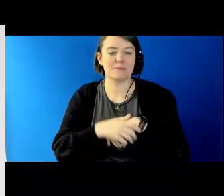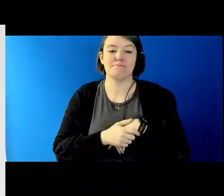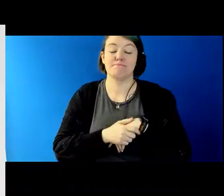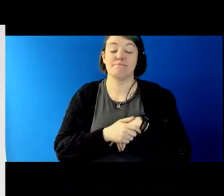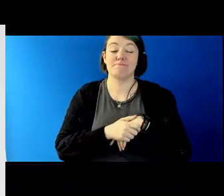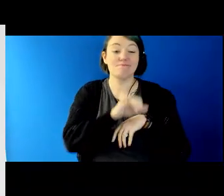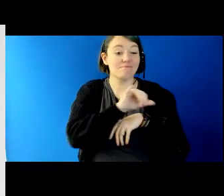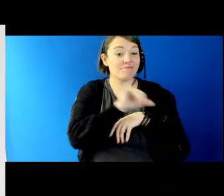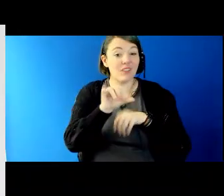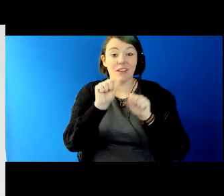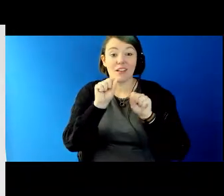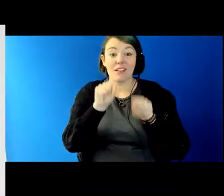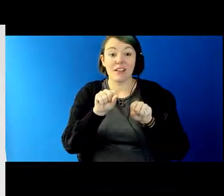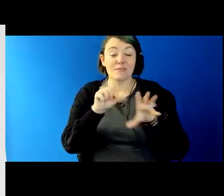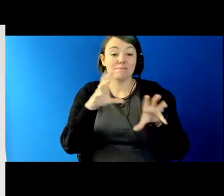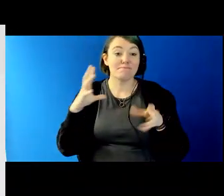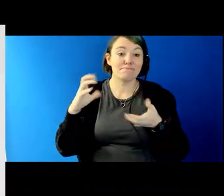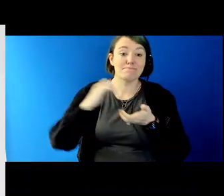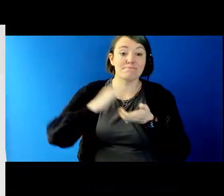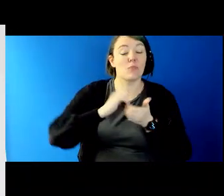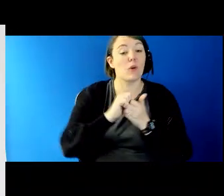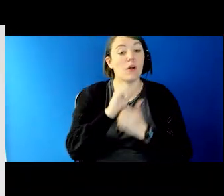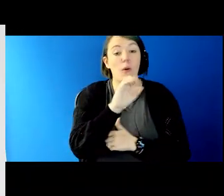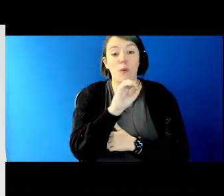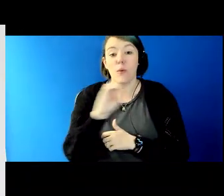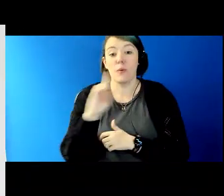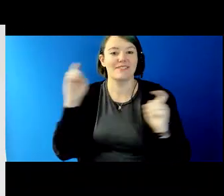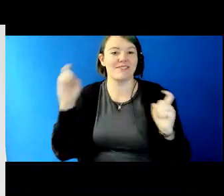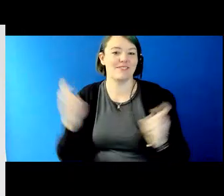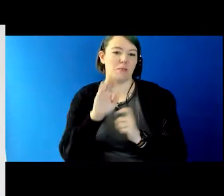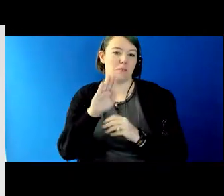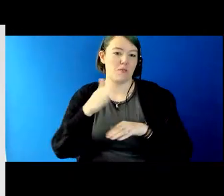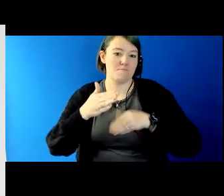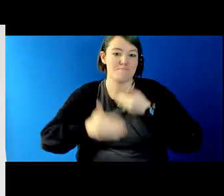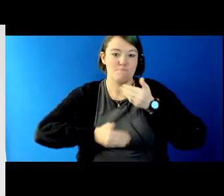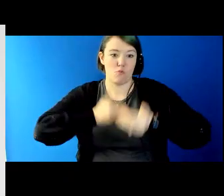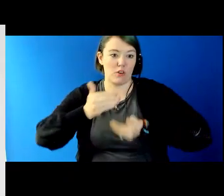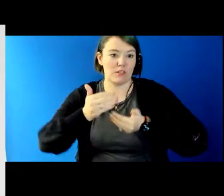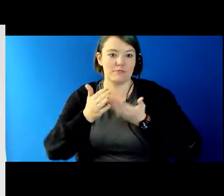to celebrate progress at any stage, wherever you're starting from